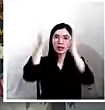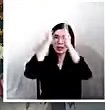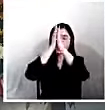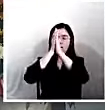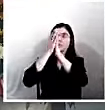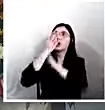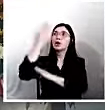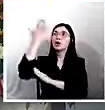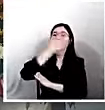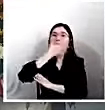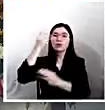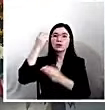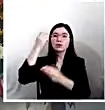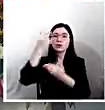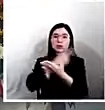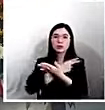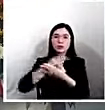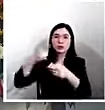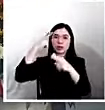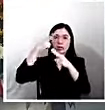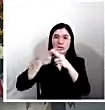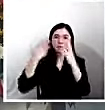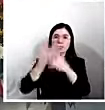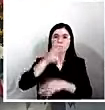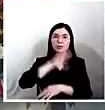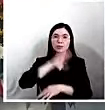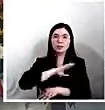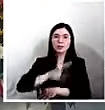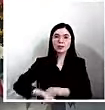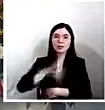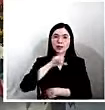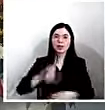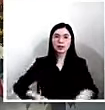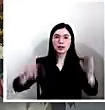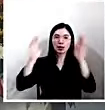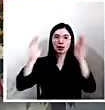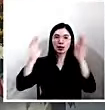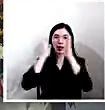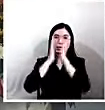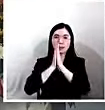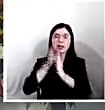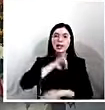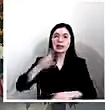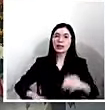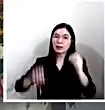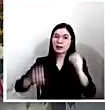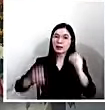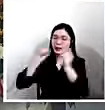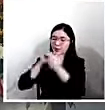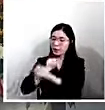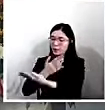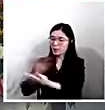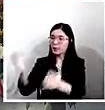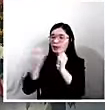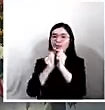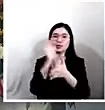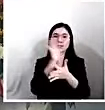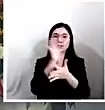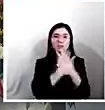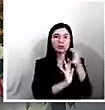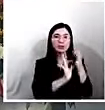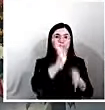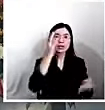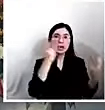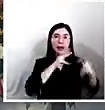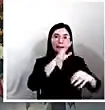holy name, through Christ our Lord. Amen. The Lord be with you. And with your spirit. May Almighty